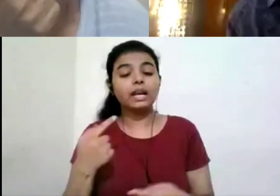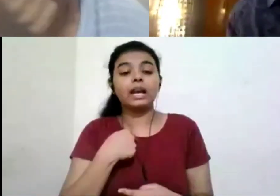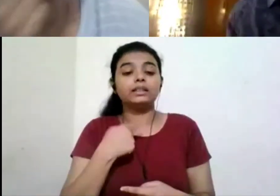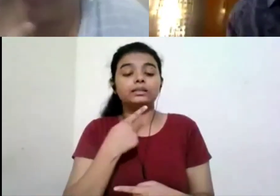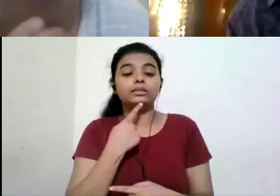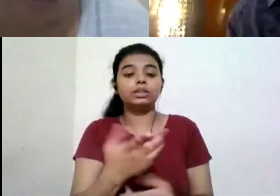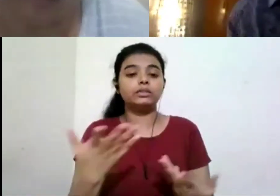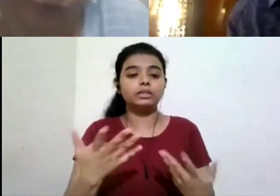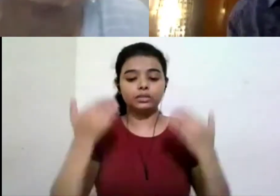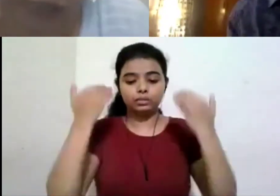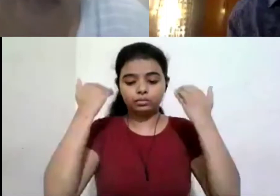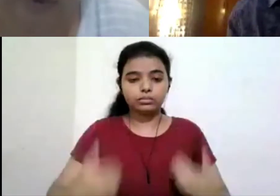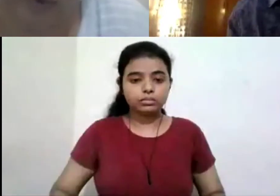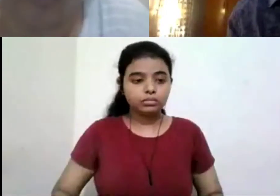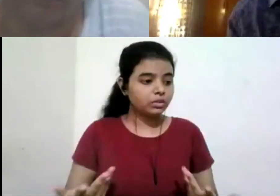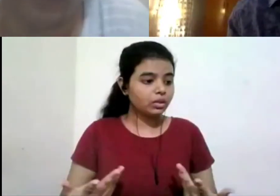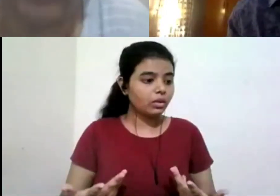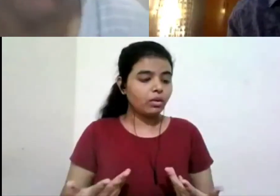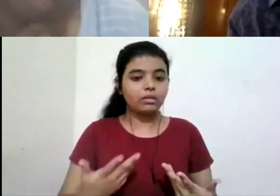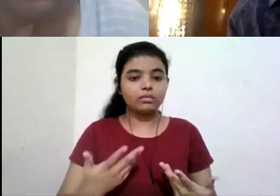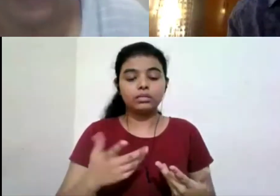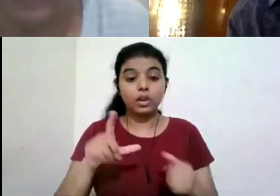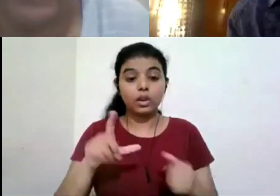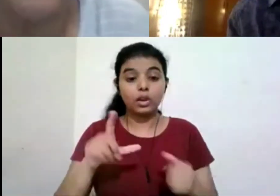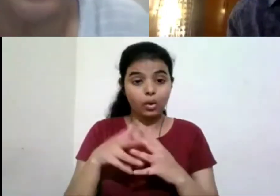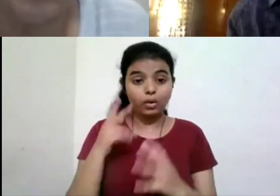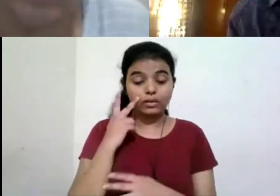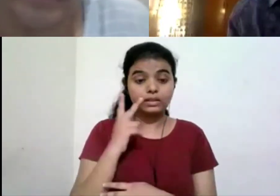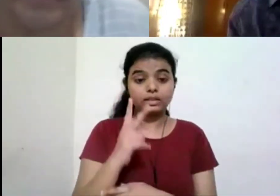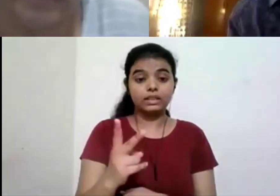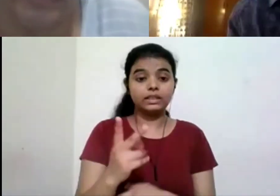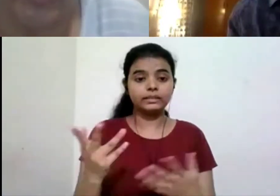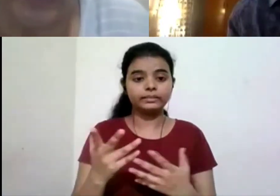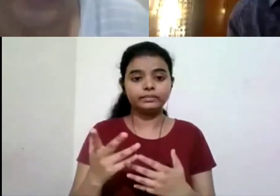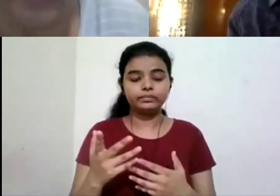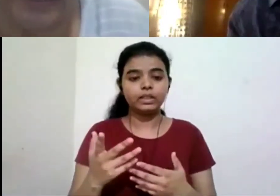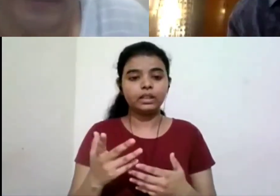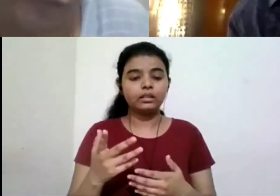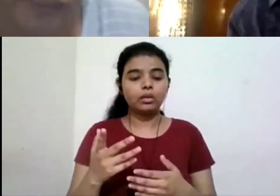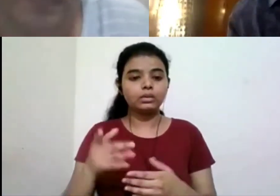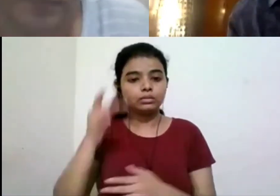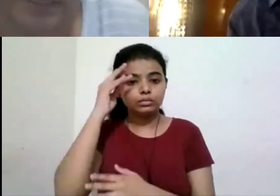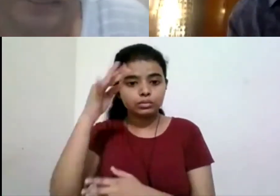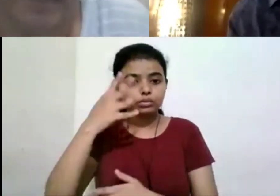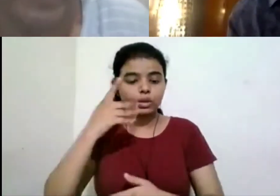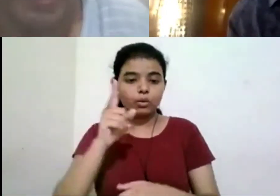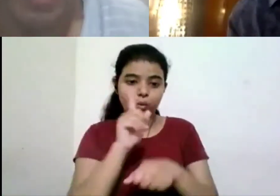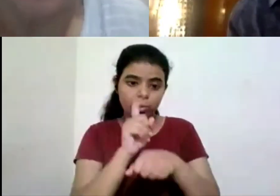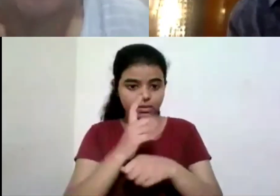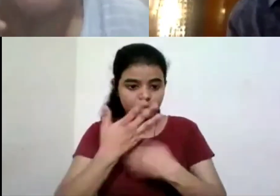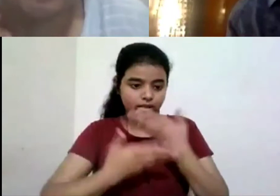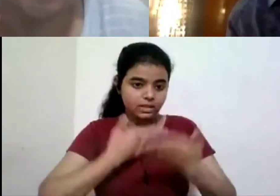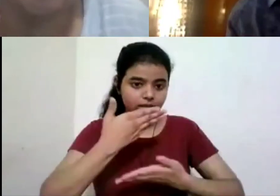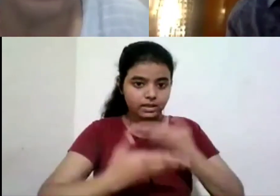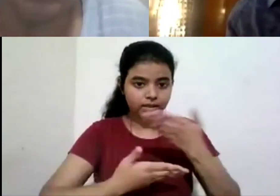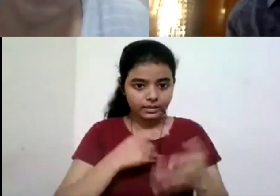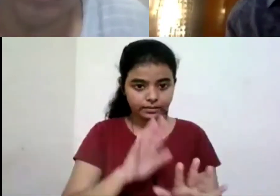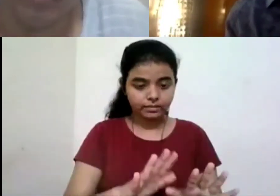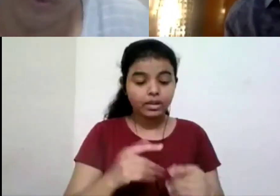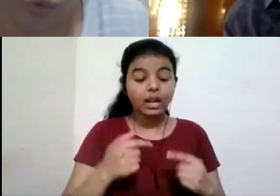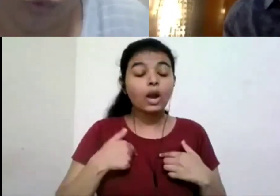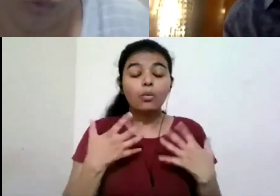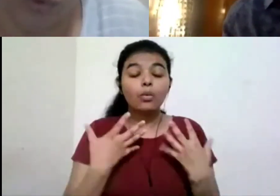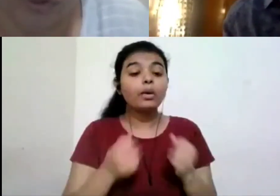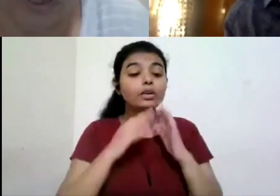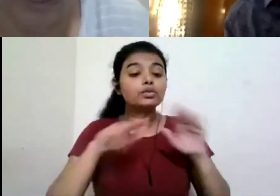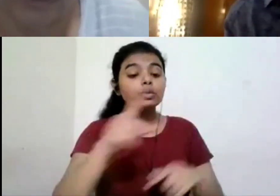know, critical literature of looking at law, and I insist on teaching it theoretically in the first semester, because I want my students